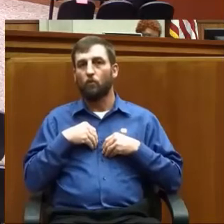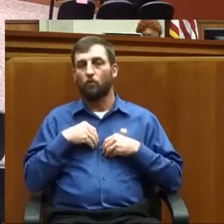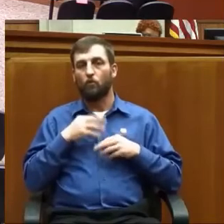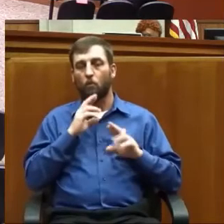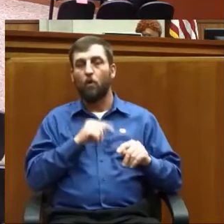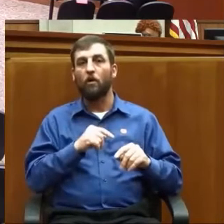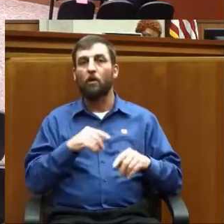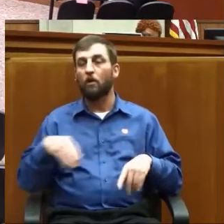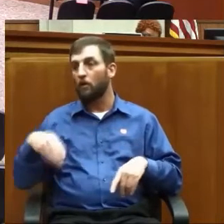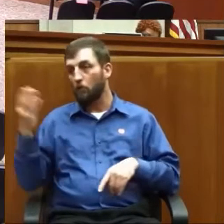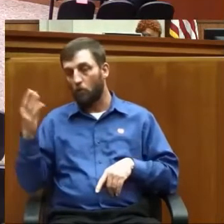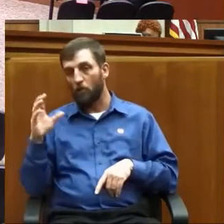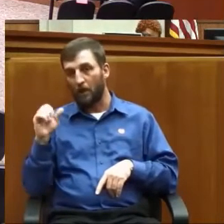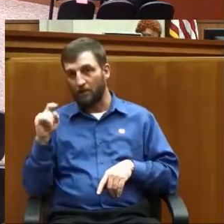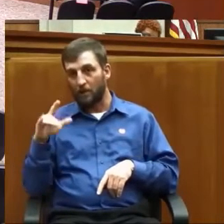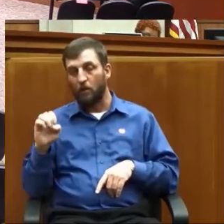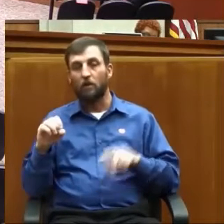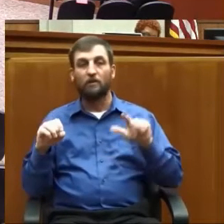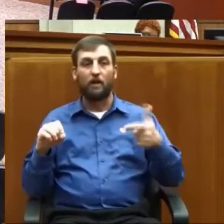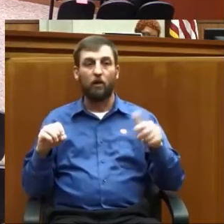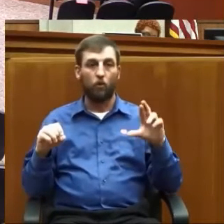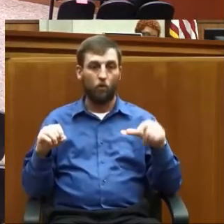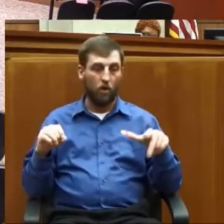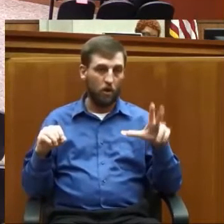Motion by Mr. Castile. Need a second. Mr. Rock.